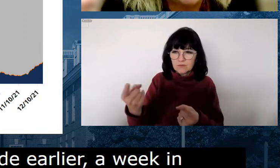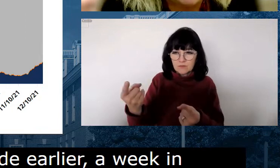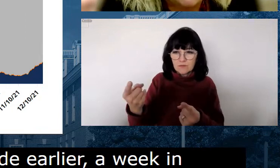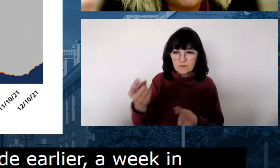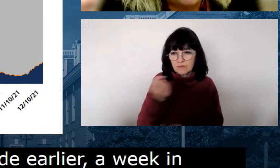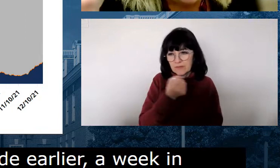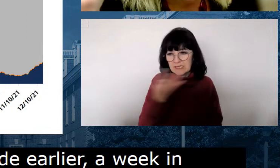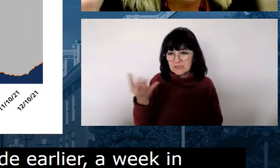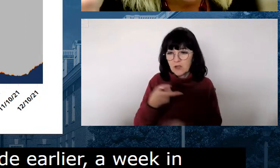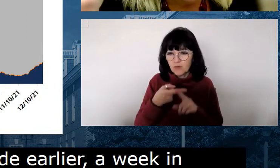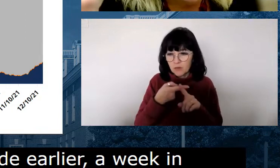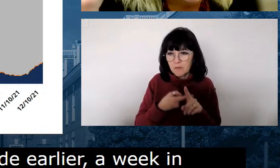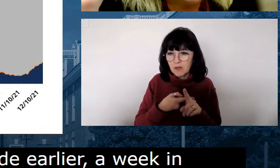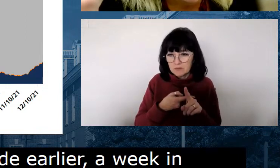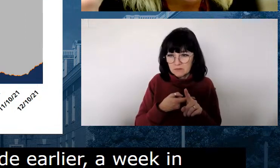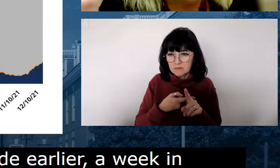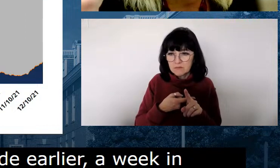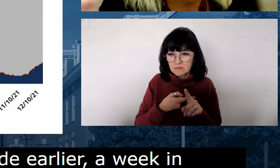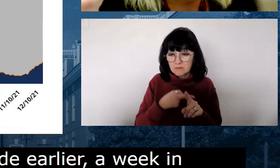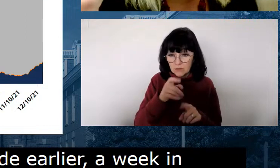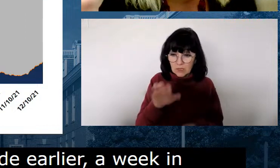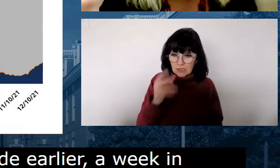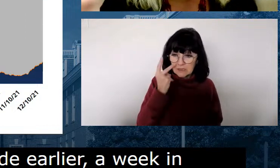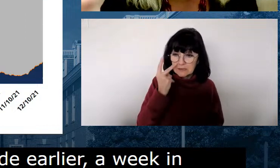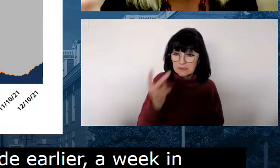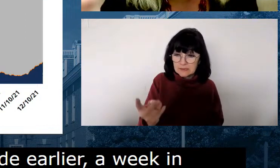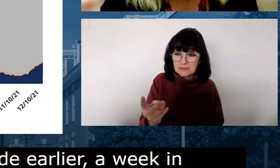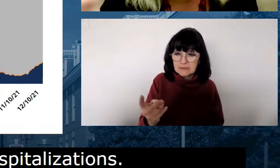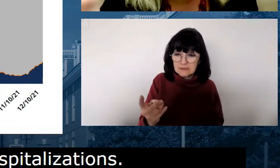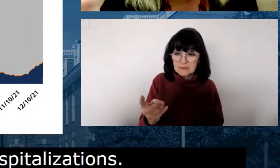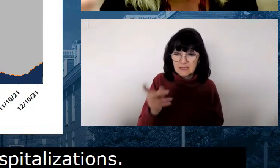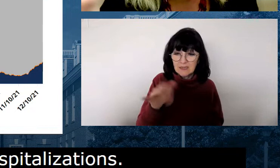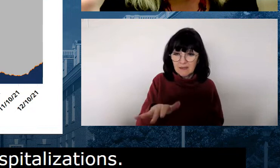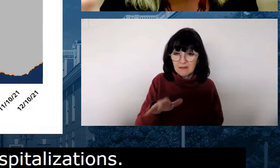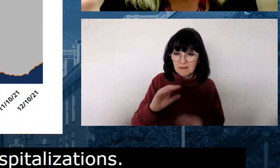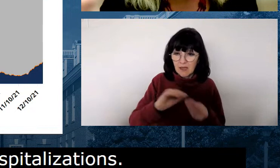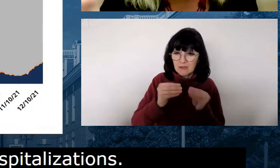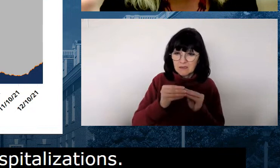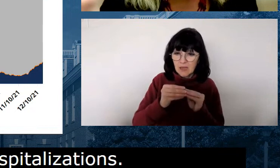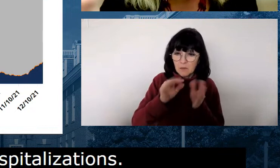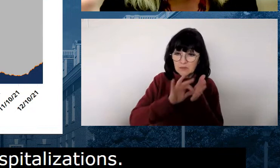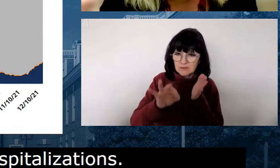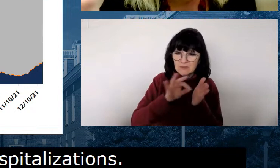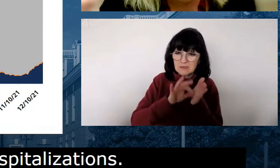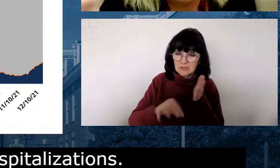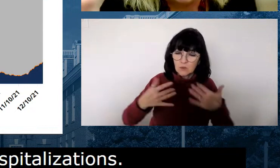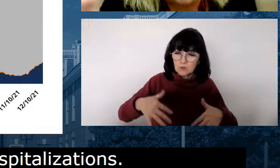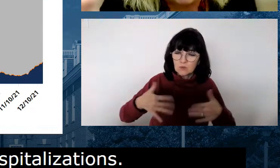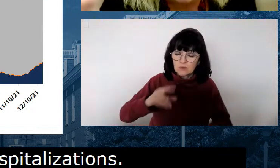several months. And so you can see that the census is pretty significant in